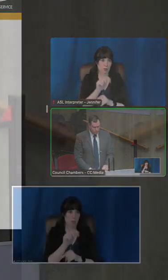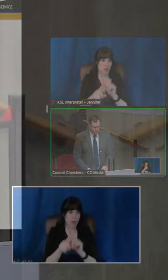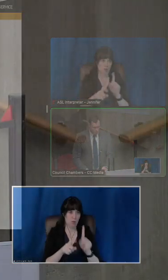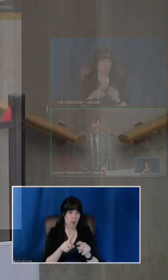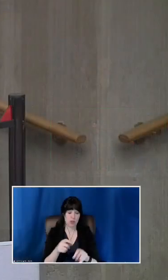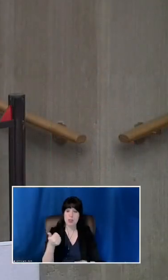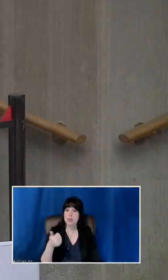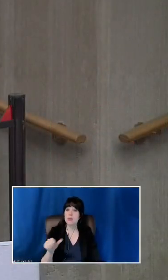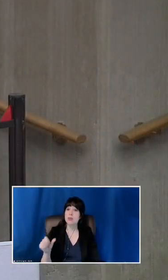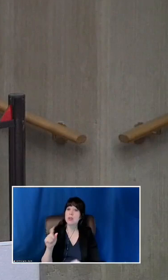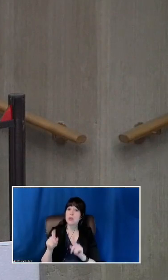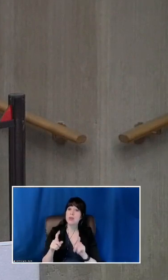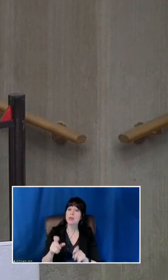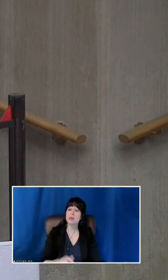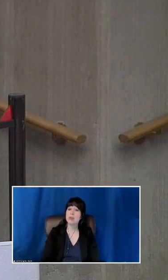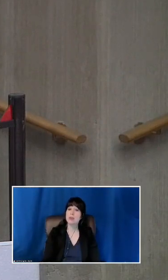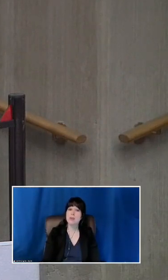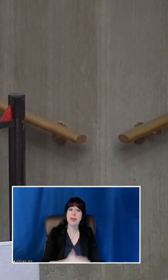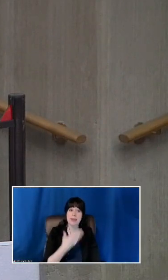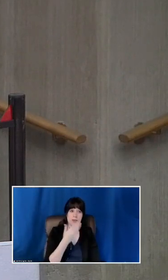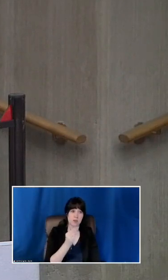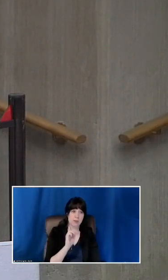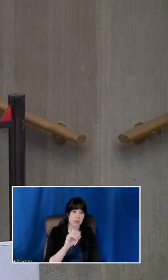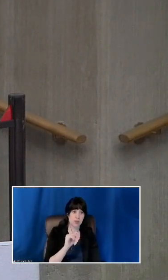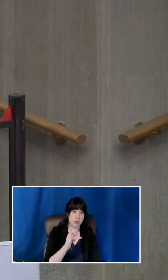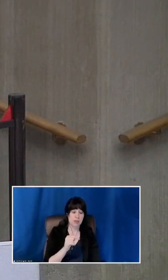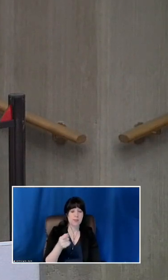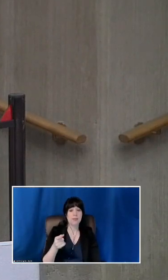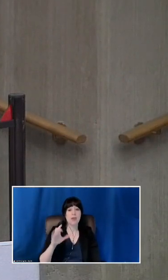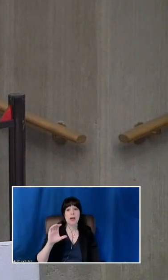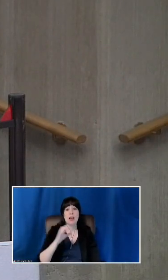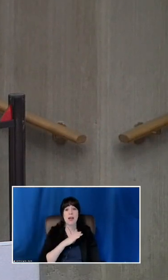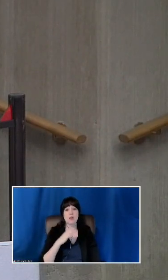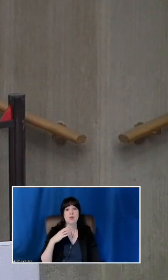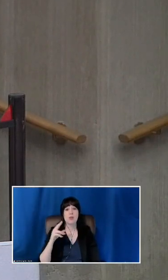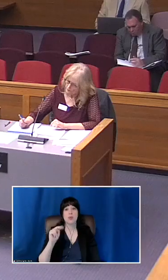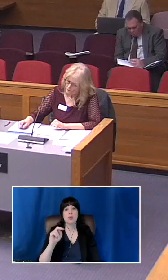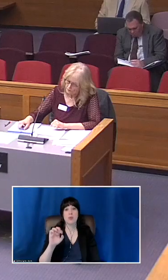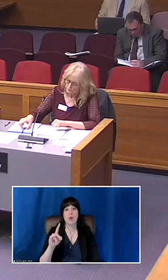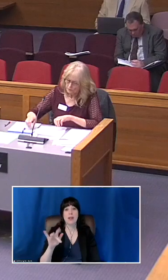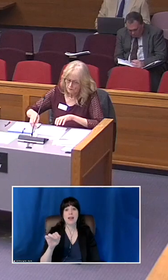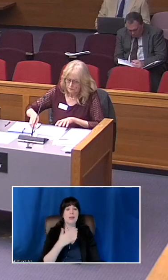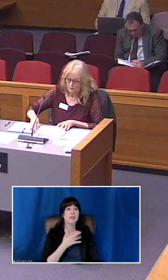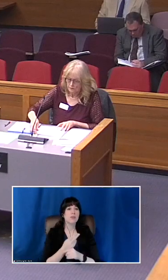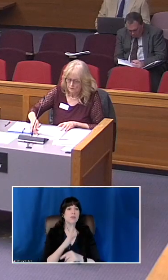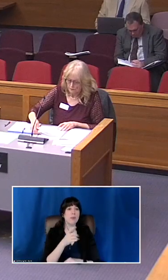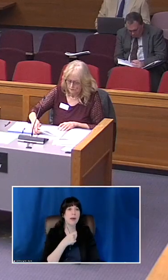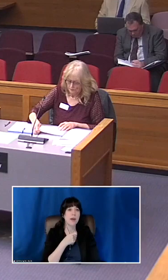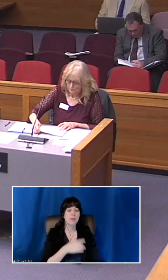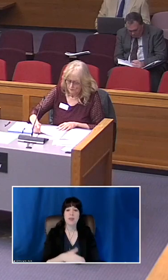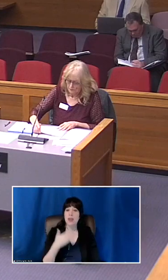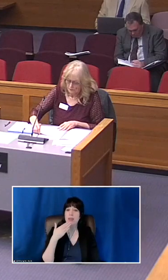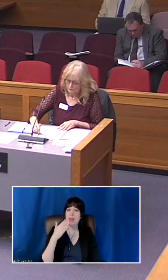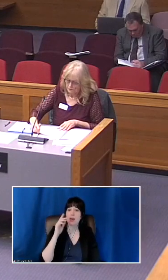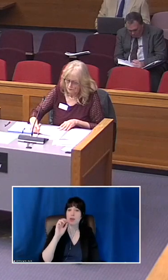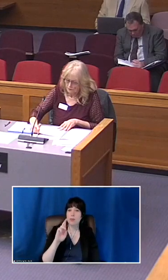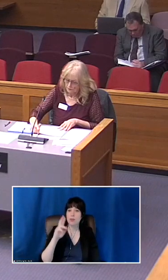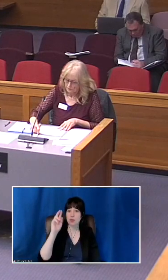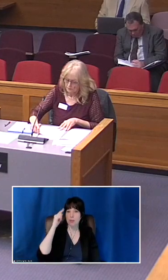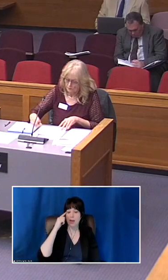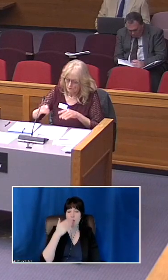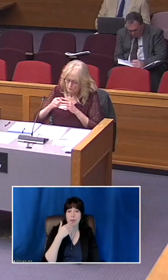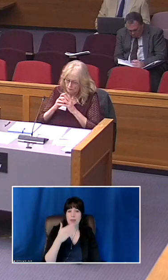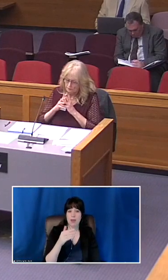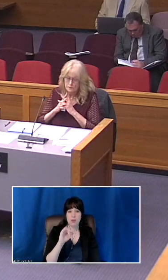questions? Councillor Nordyke. Thank you, Mr. Mayor. Your mic, please. Thank you, Mr. Mayor. And thank you, Josh,